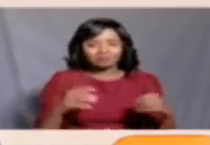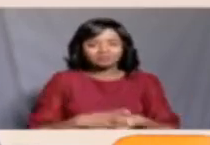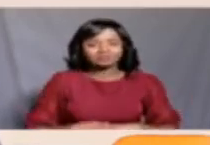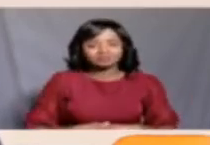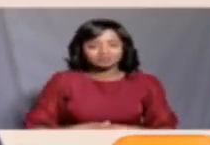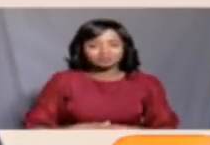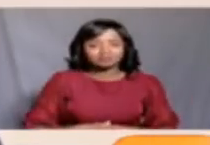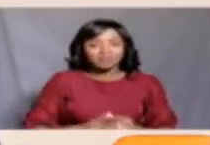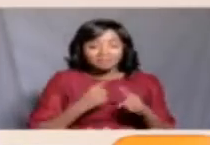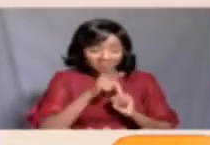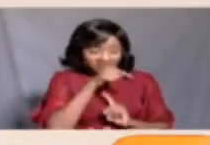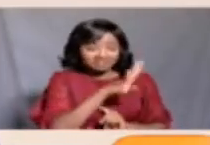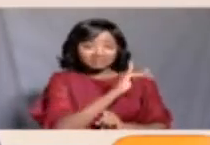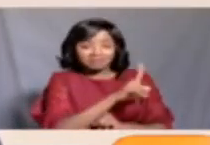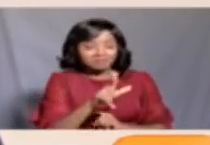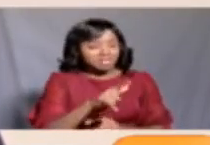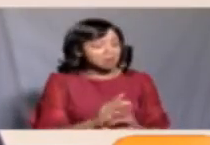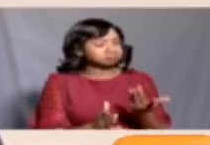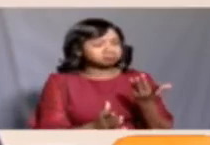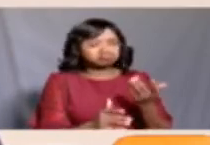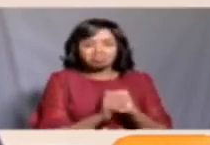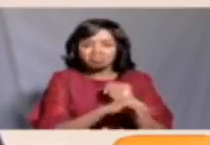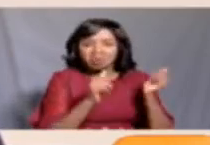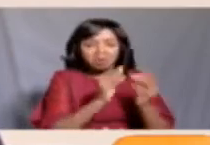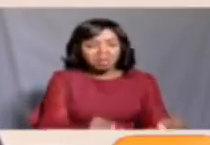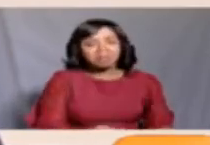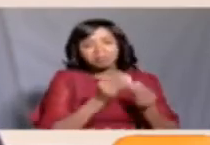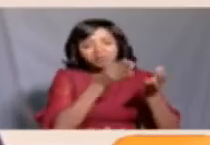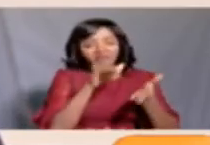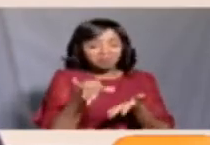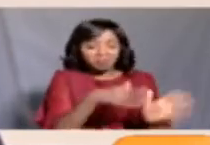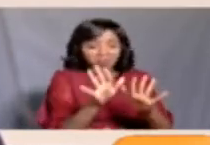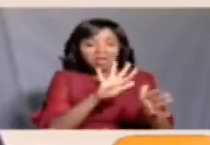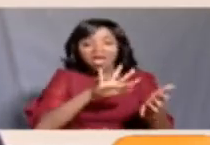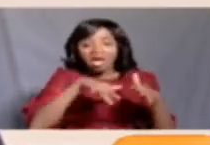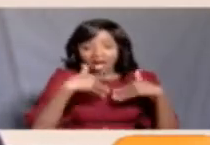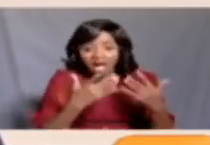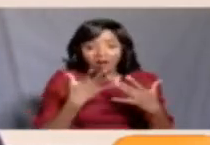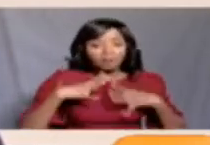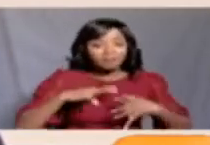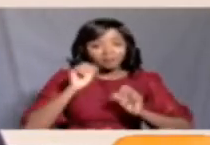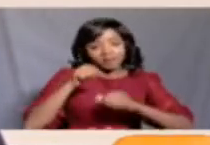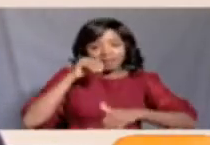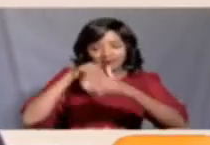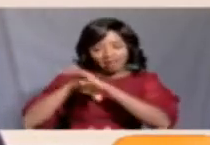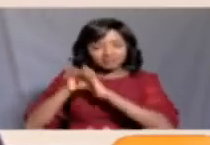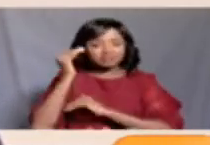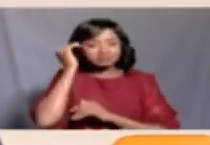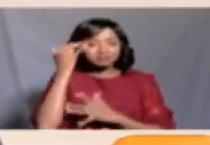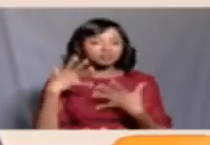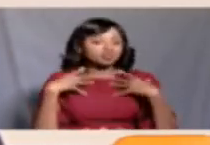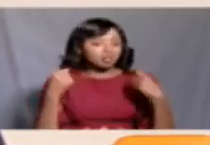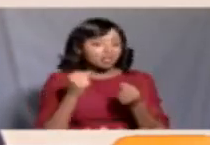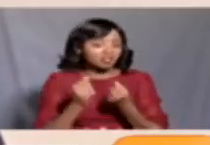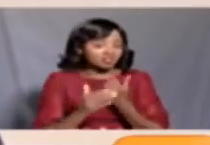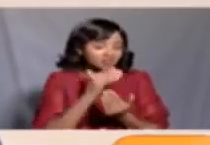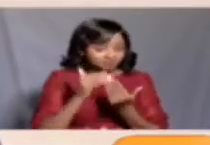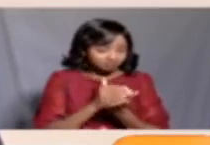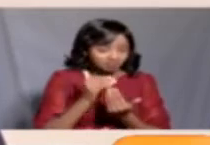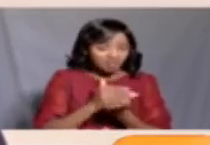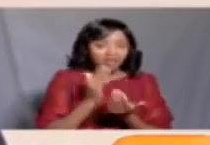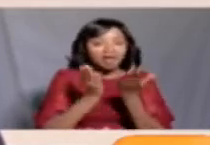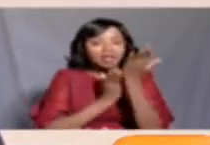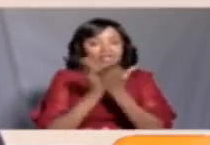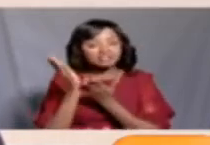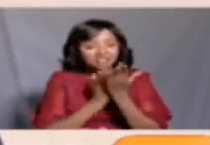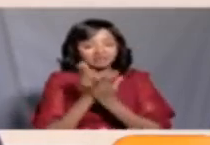covered a lot of things yeah. in terms of like providing avenues through which people can actually be able to access mental health services, both in the private sector and in the